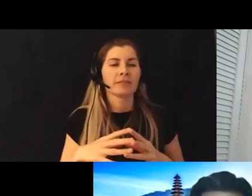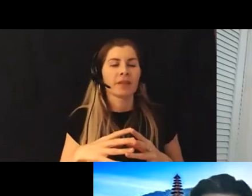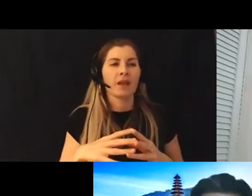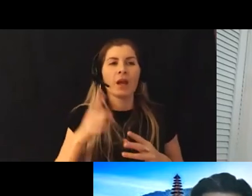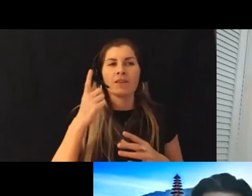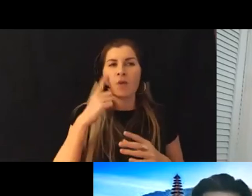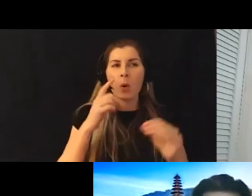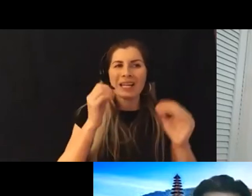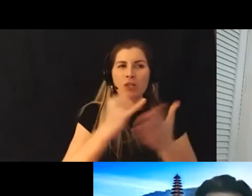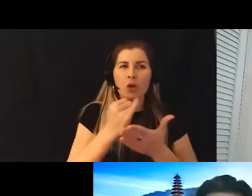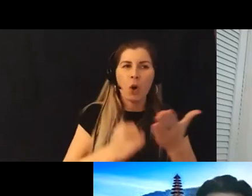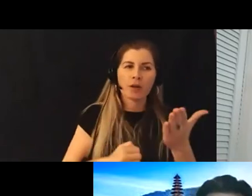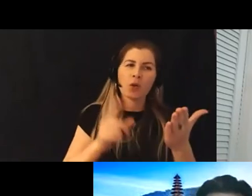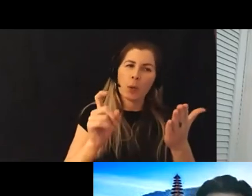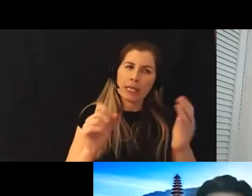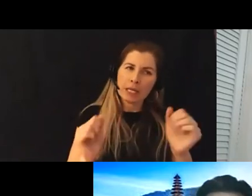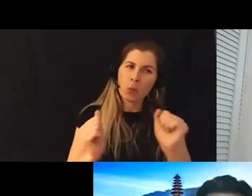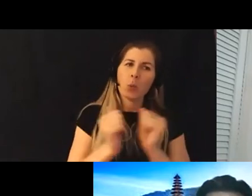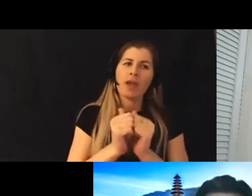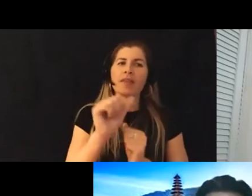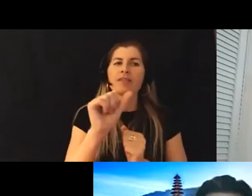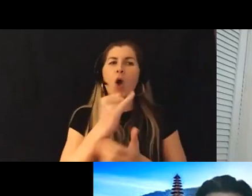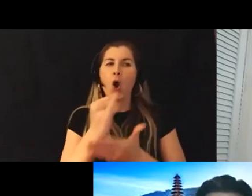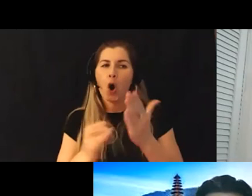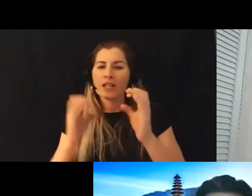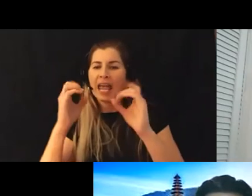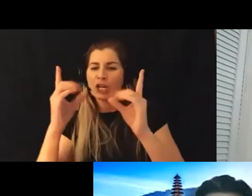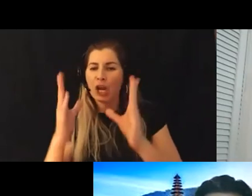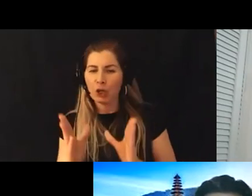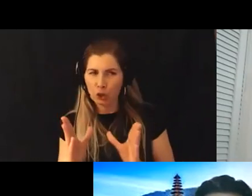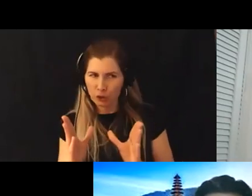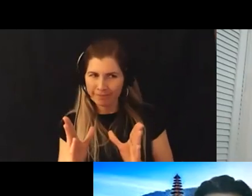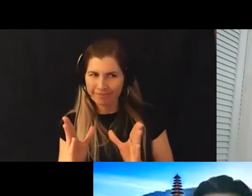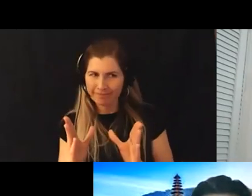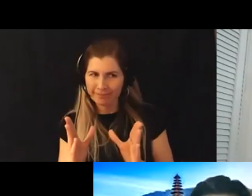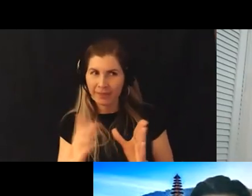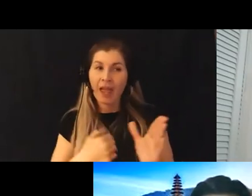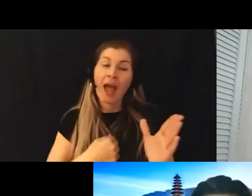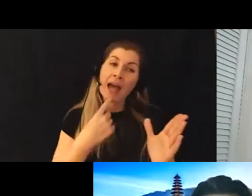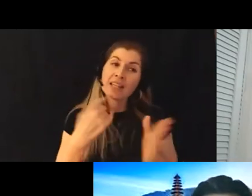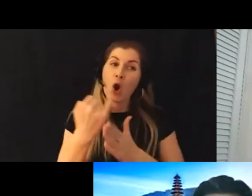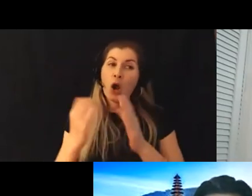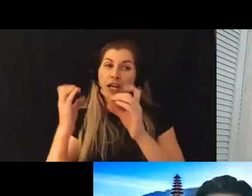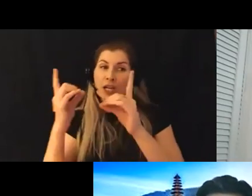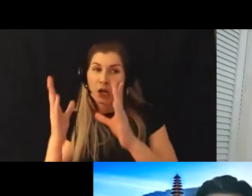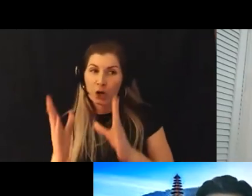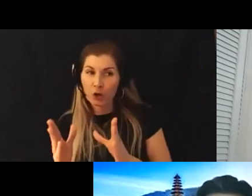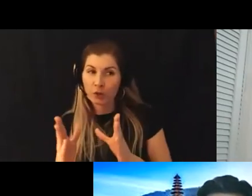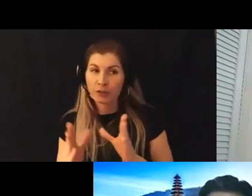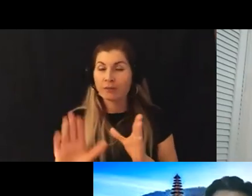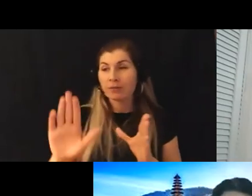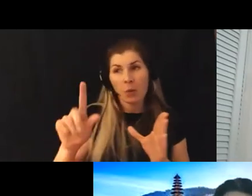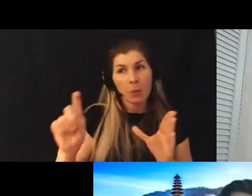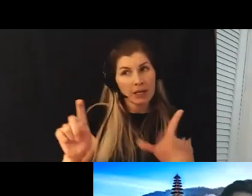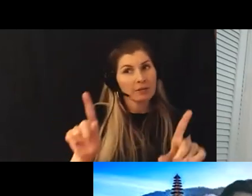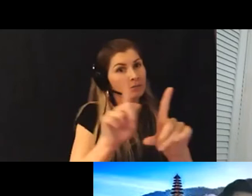have to stand with arts educators. So I tell arts educators, we have to stand with